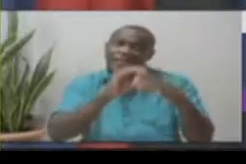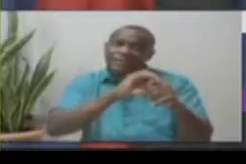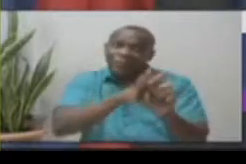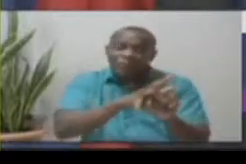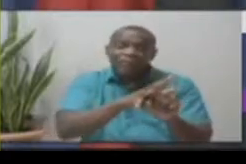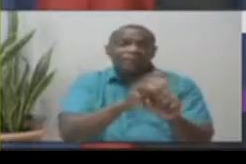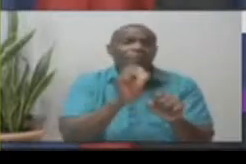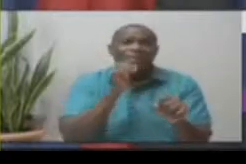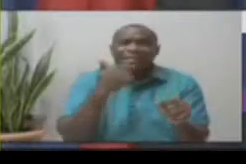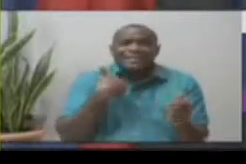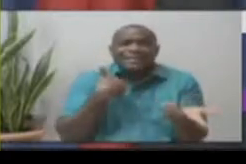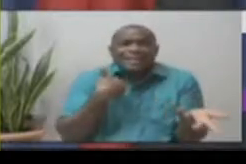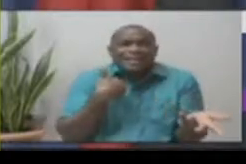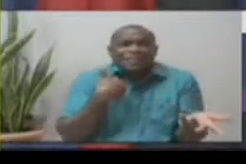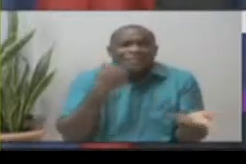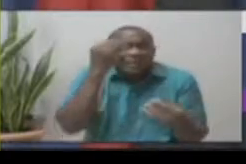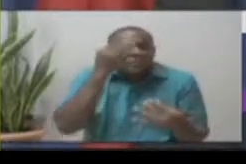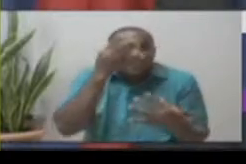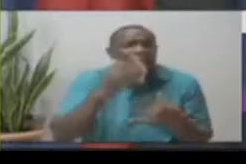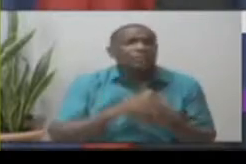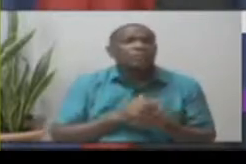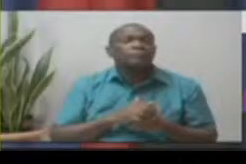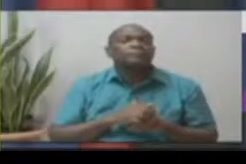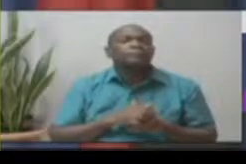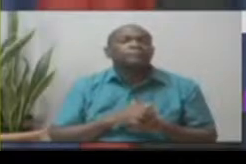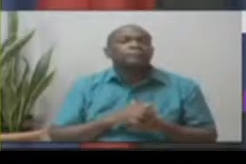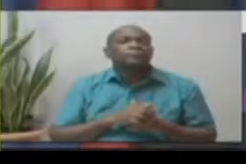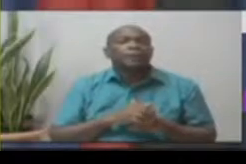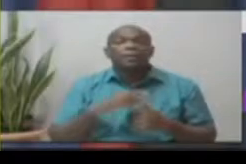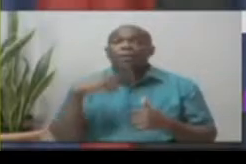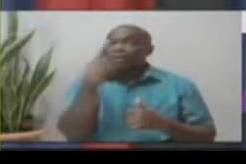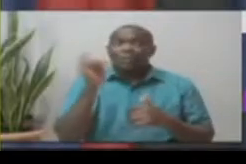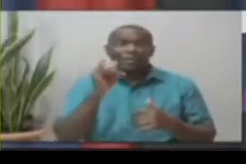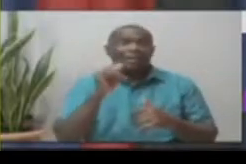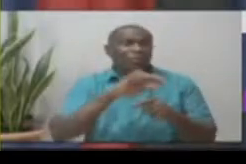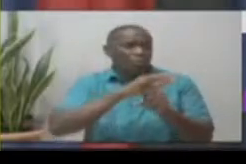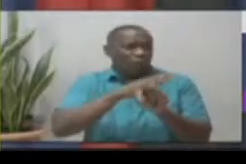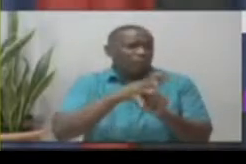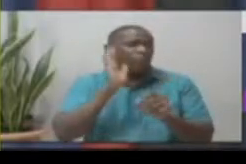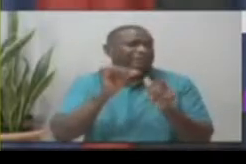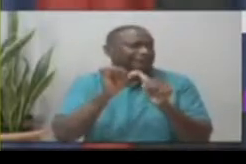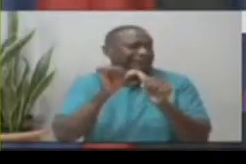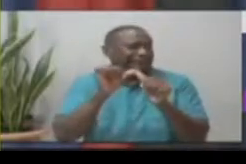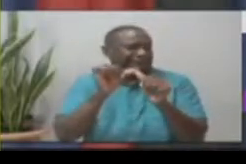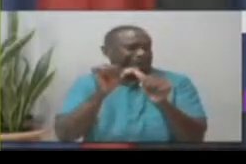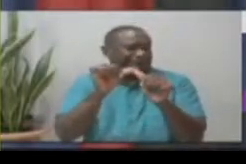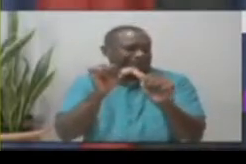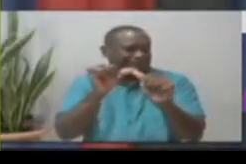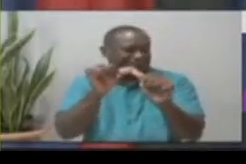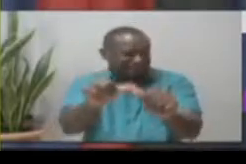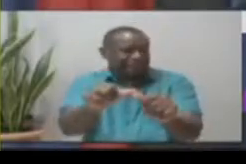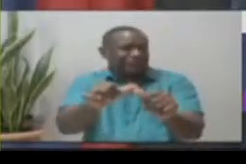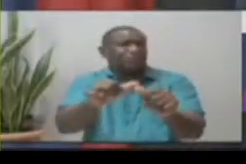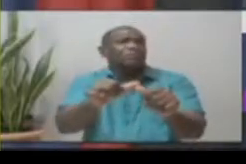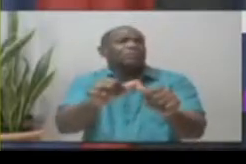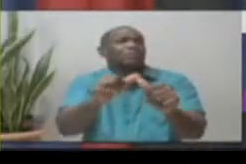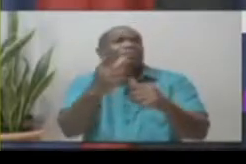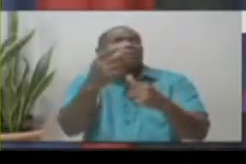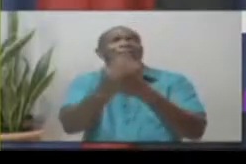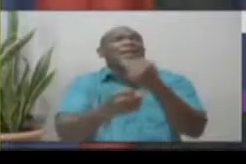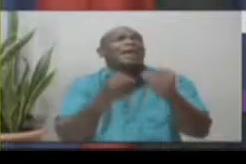would be attracting our attention for years to come. We are already being told by the